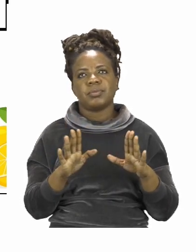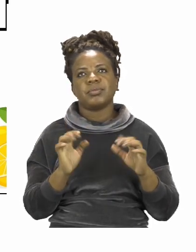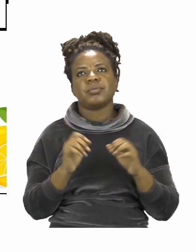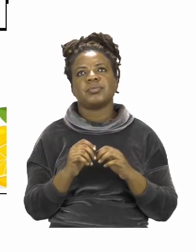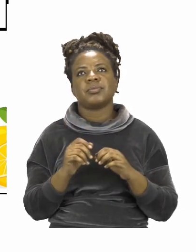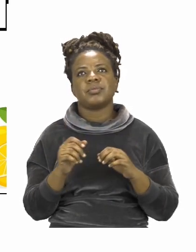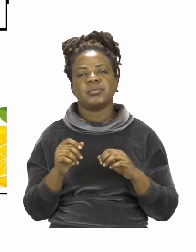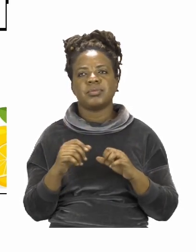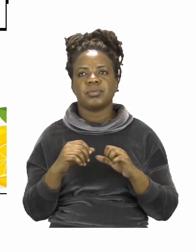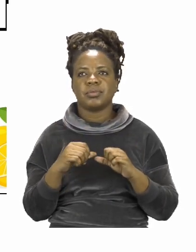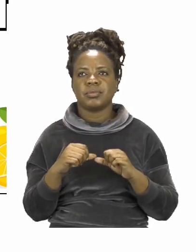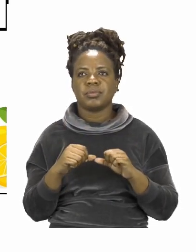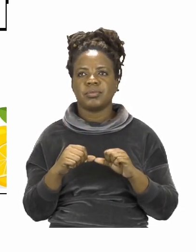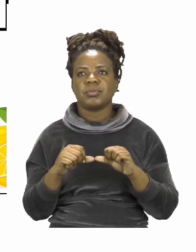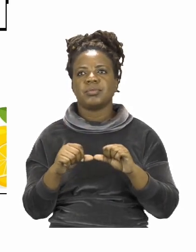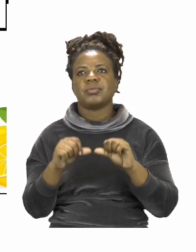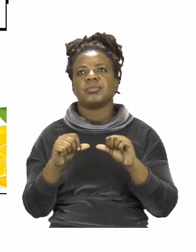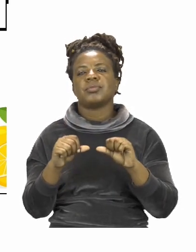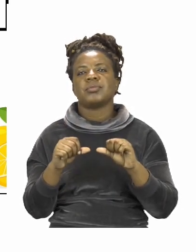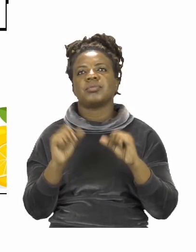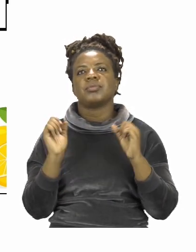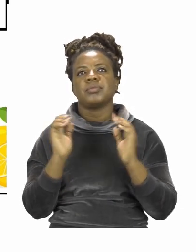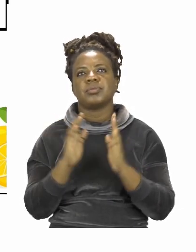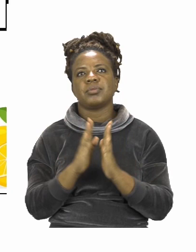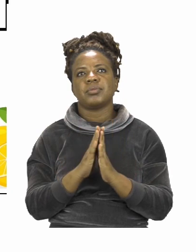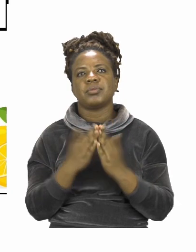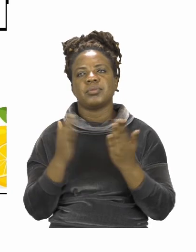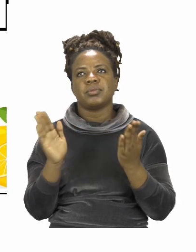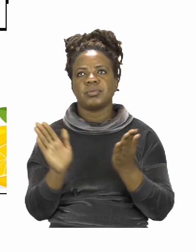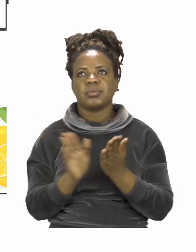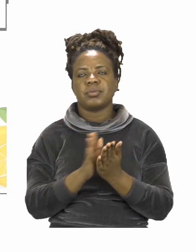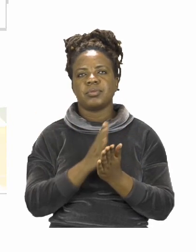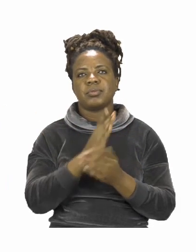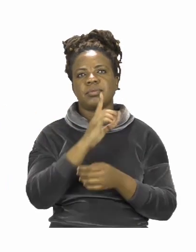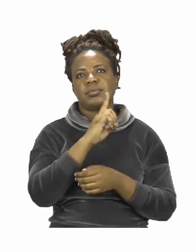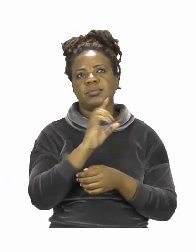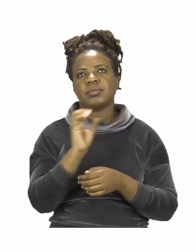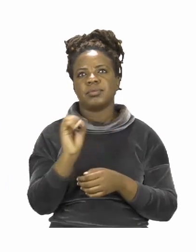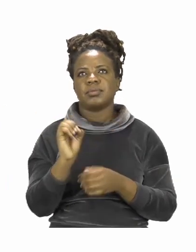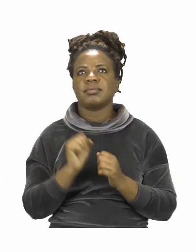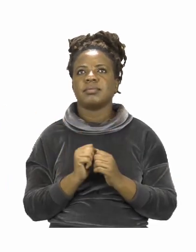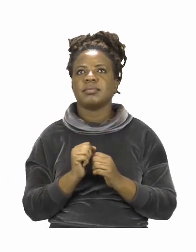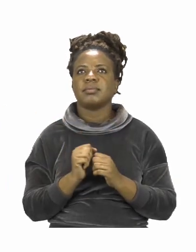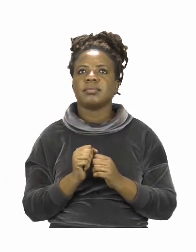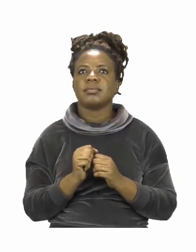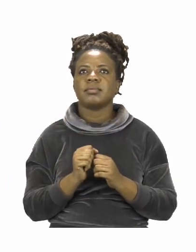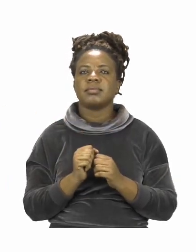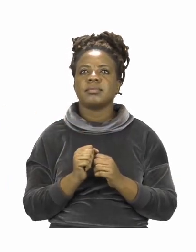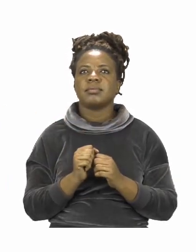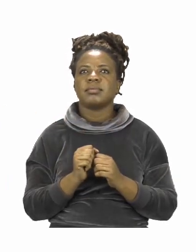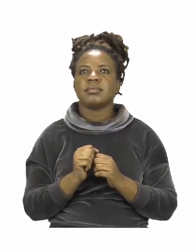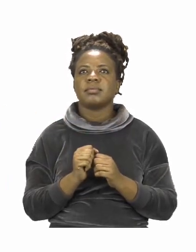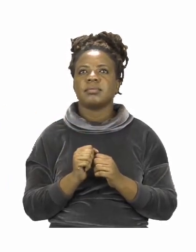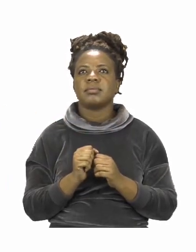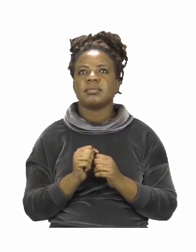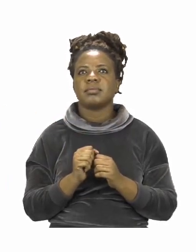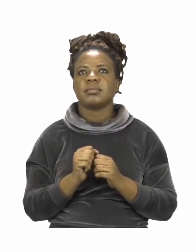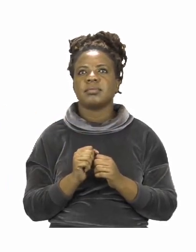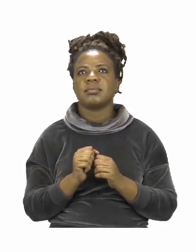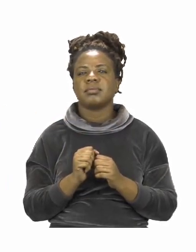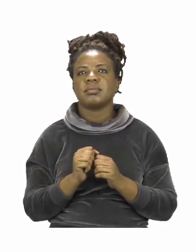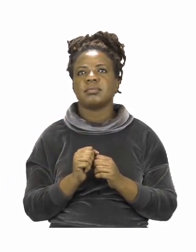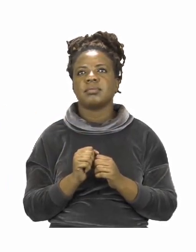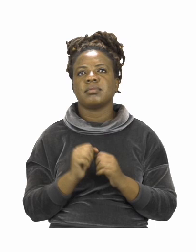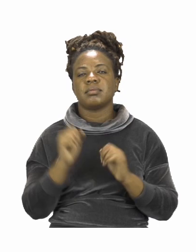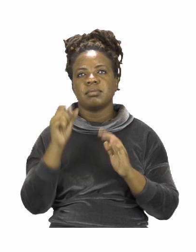us to now move on to the next one, page 10. On page 10, we're going to be dealing with